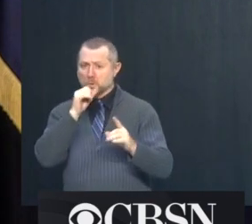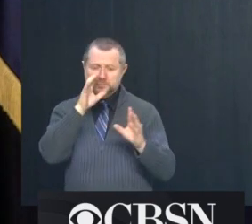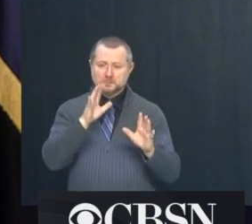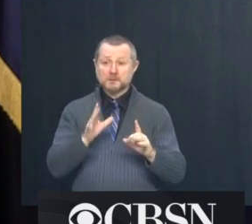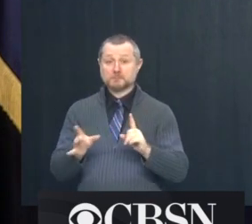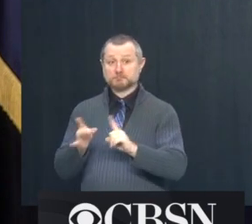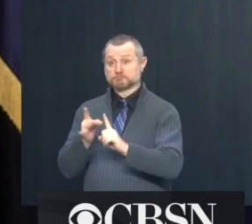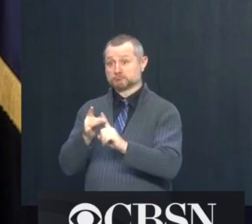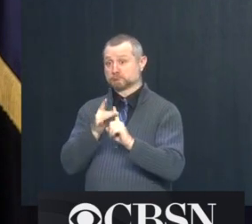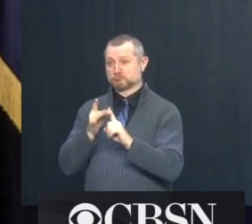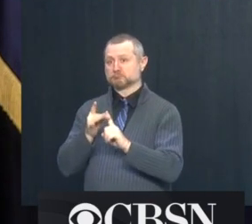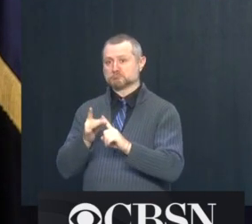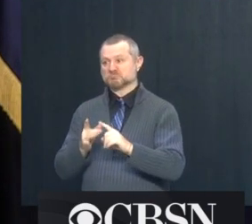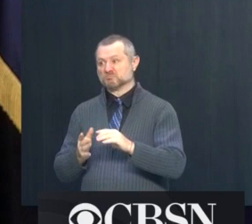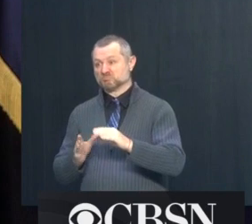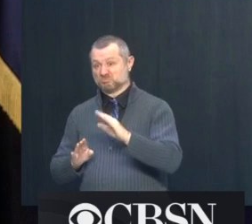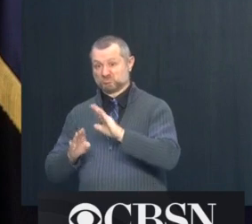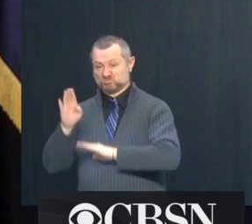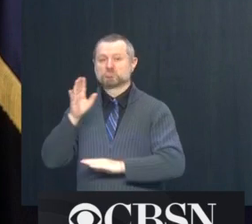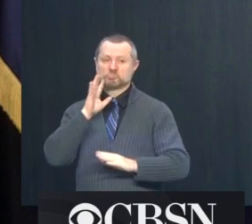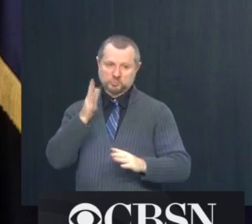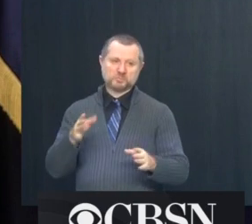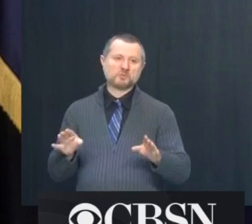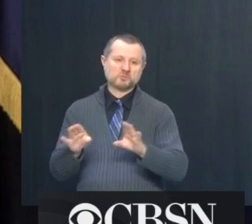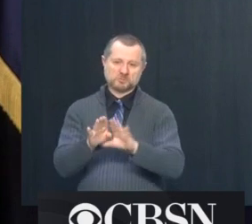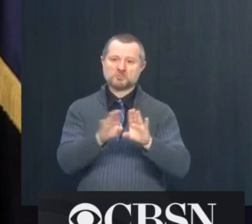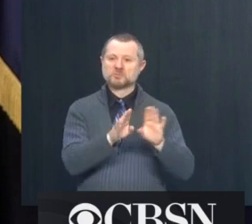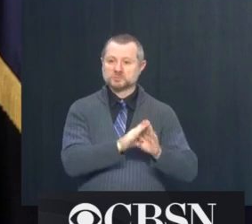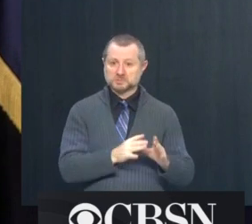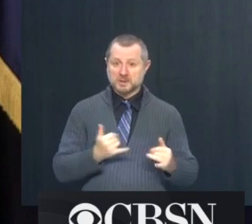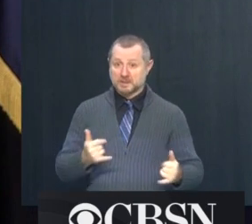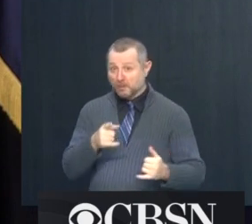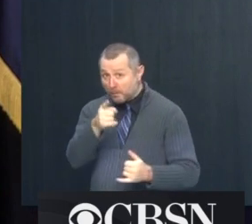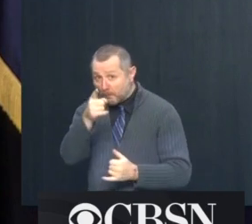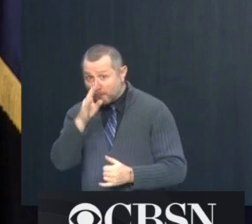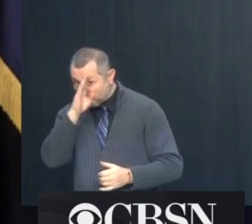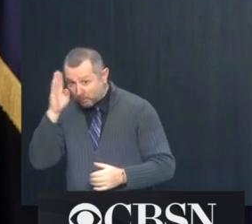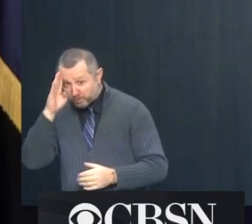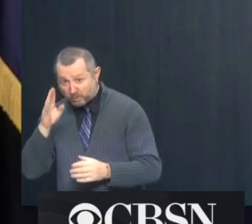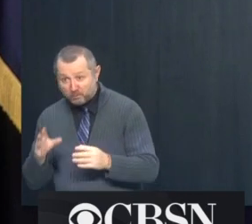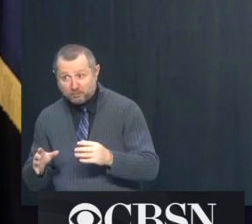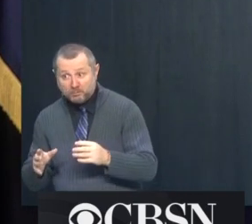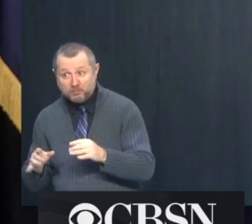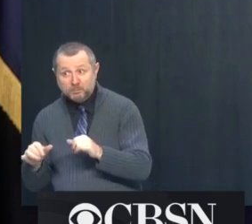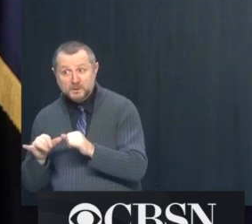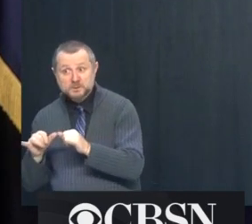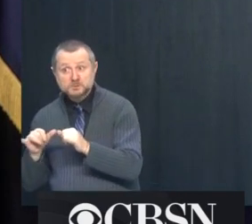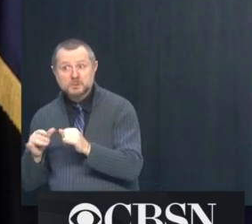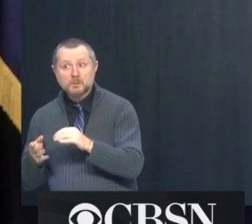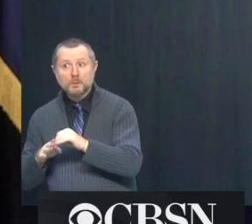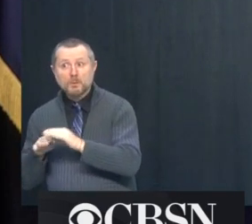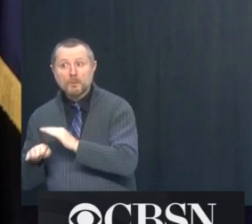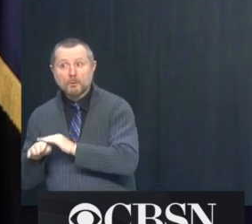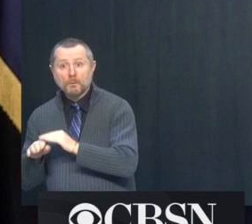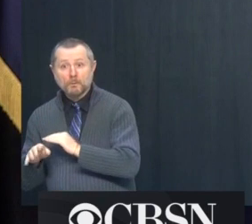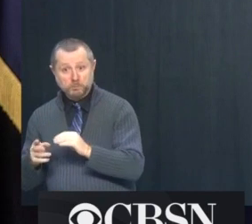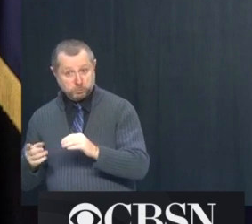increasing, there were more shutdowns on the horizon. But now with hospital metrics being involved, do you expect fewer or